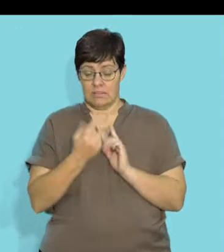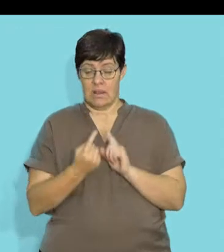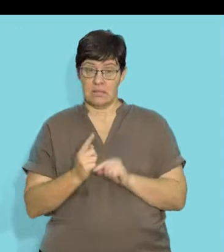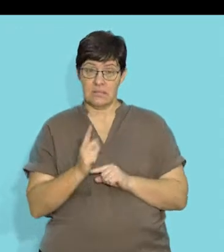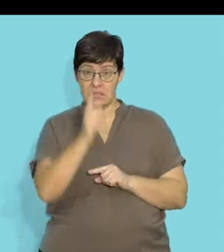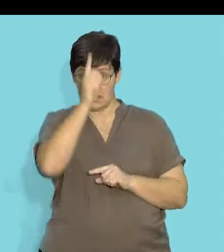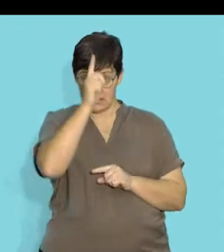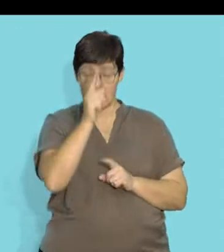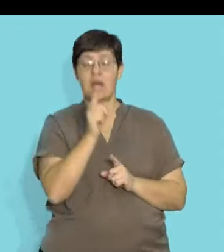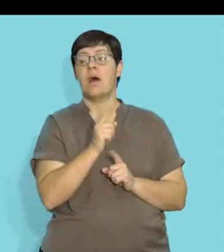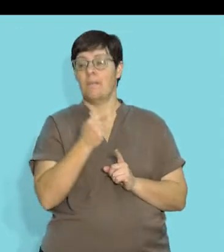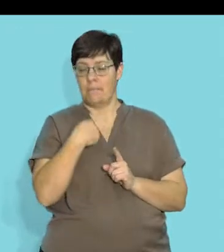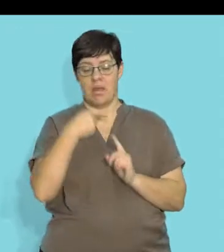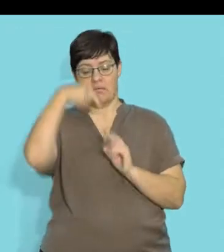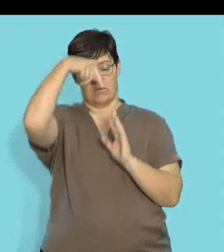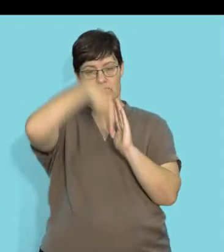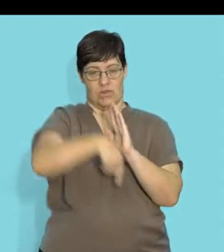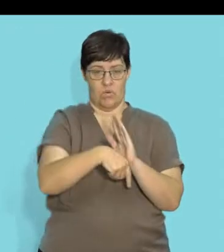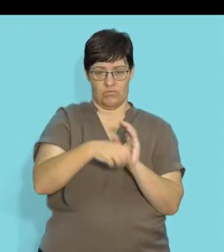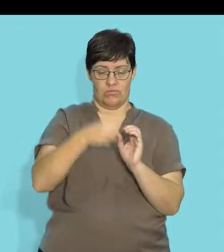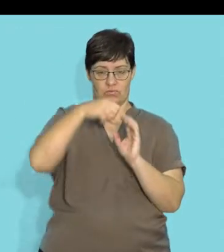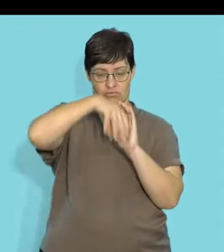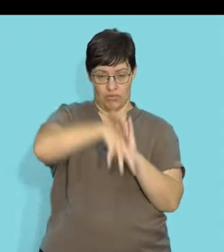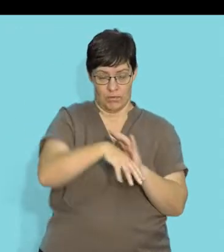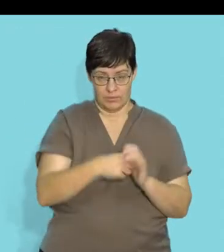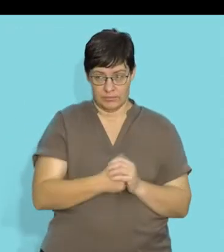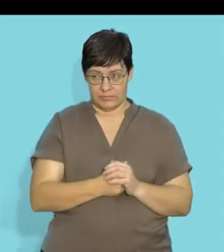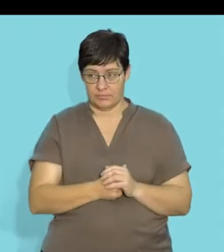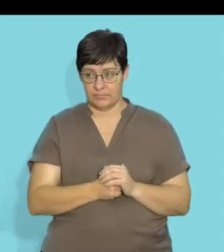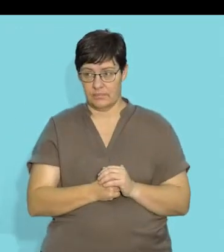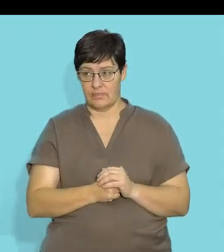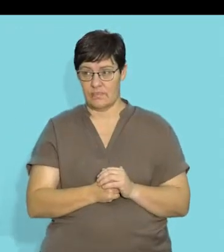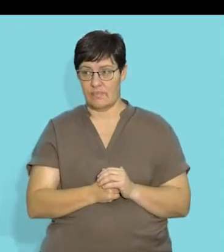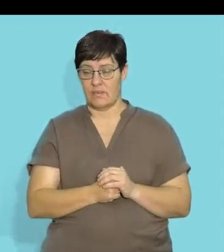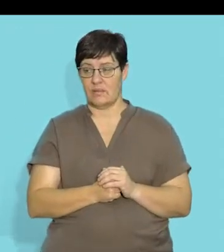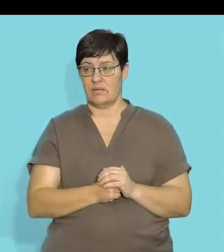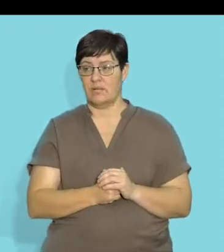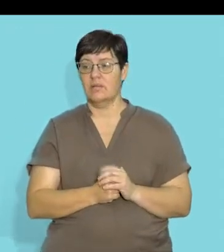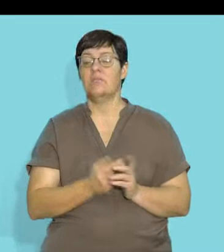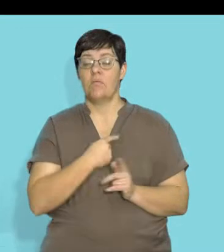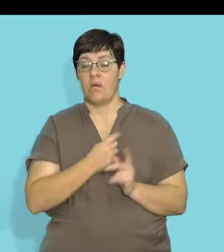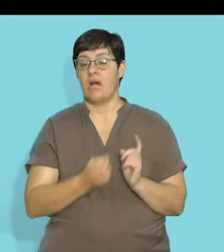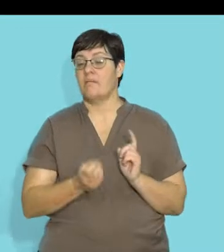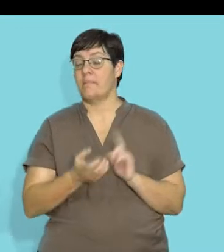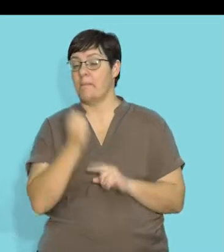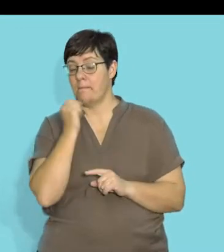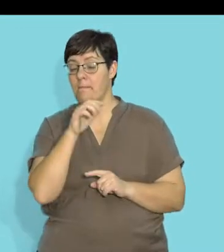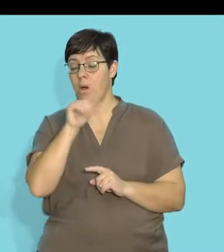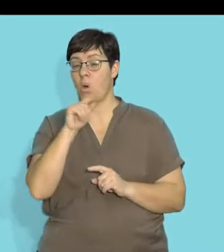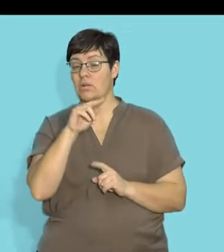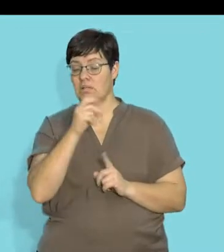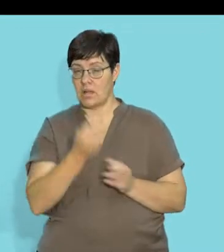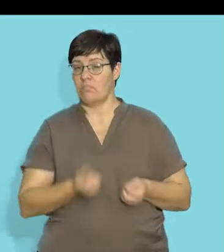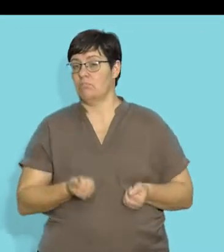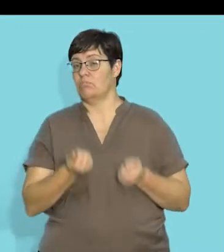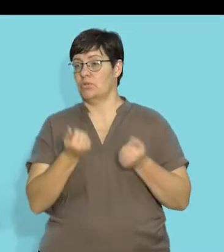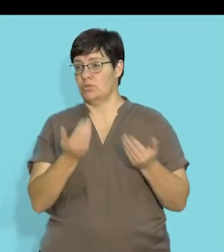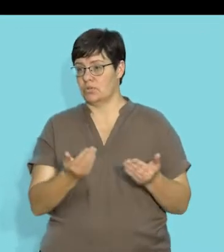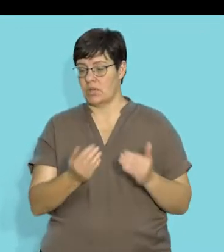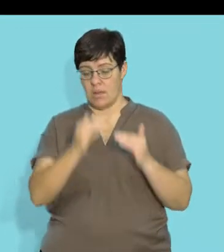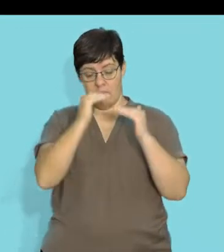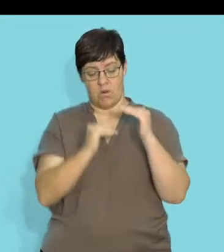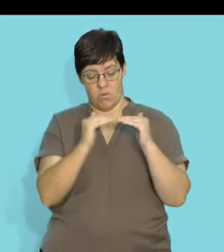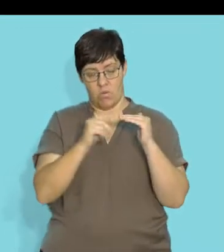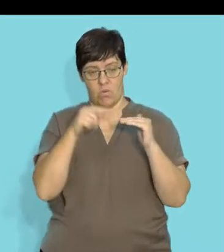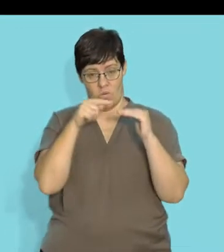which is light. So we have light that targets the apical parts, and we find that the auxins are produced below